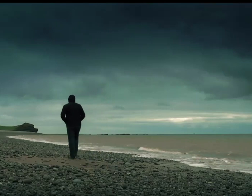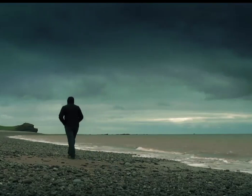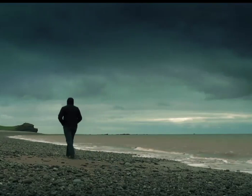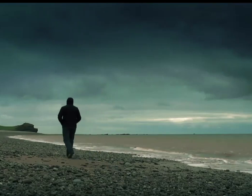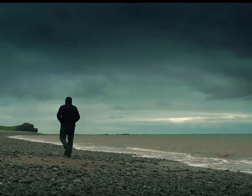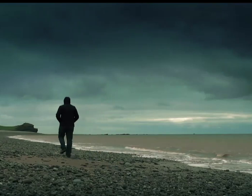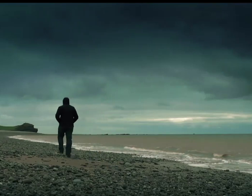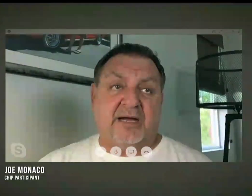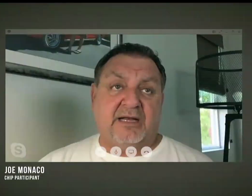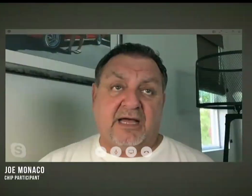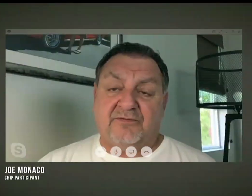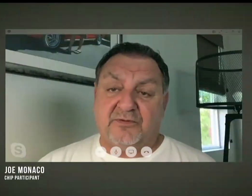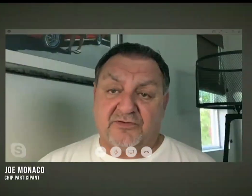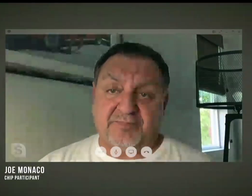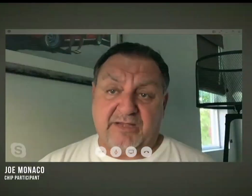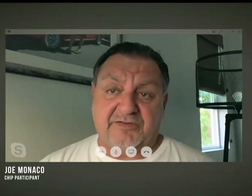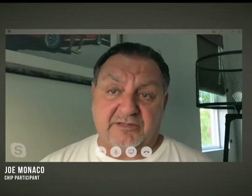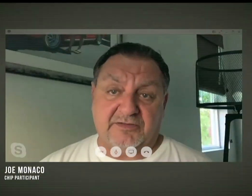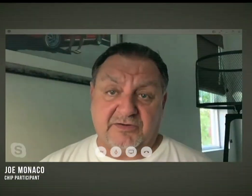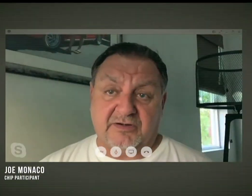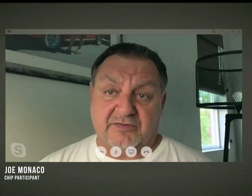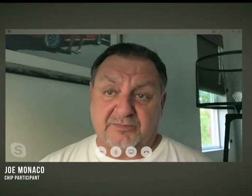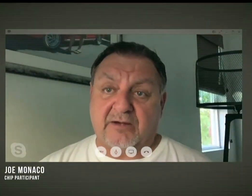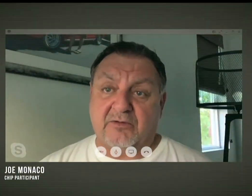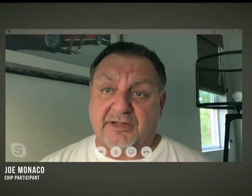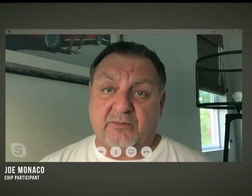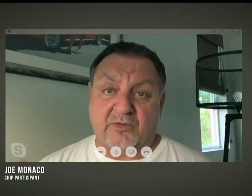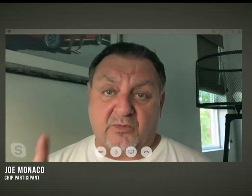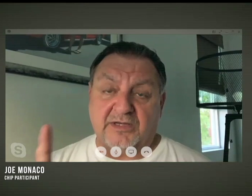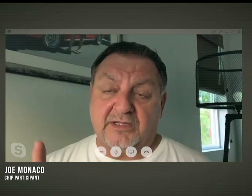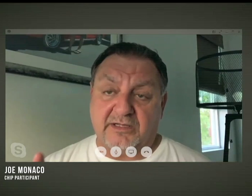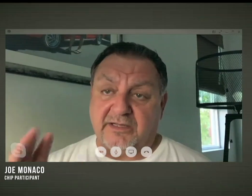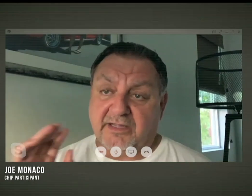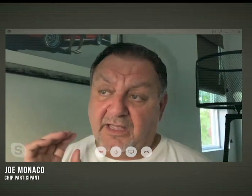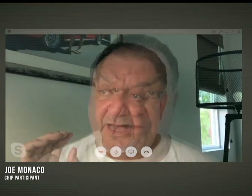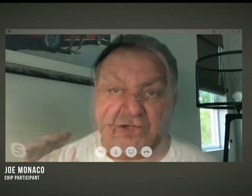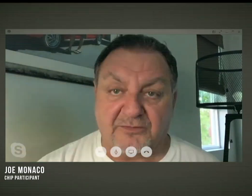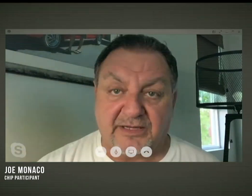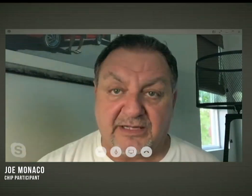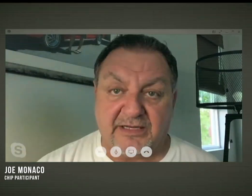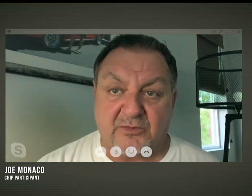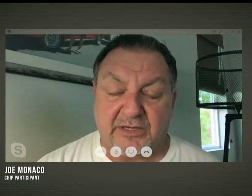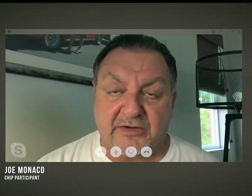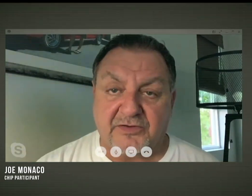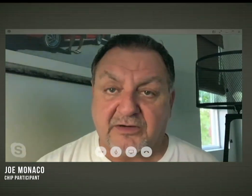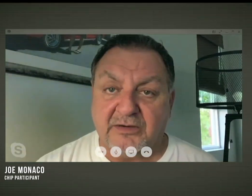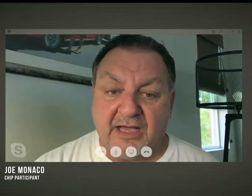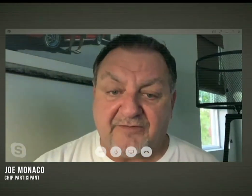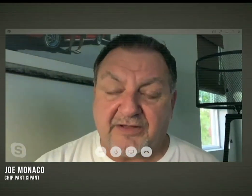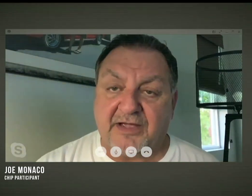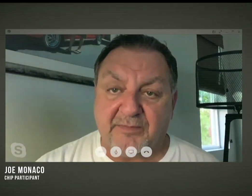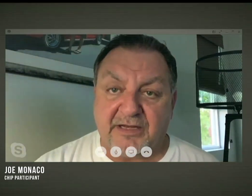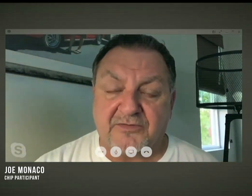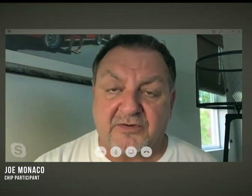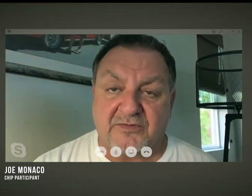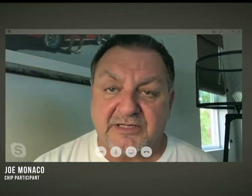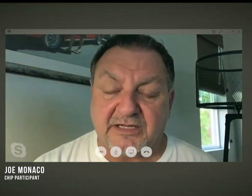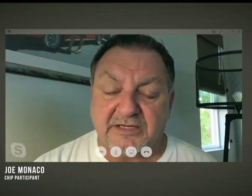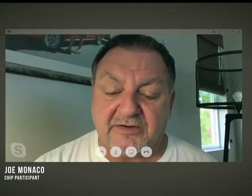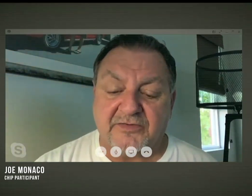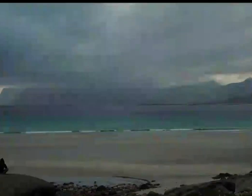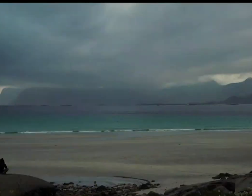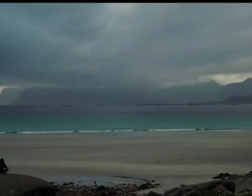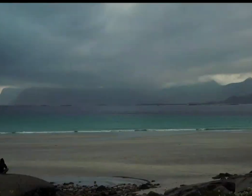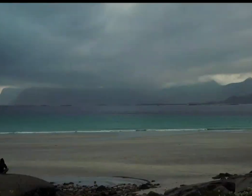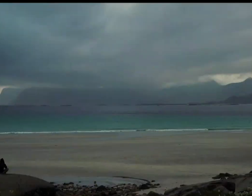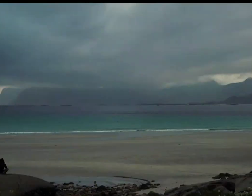And prior to the CHIP program, my life was basically starting to spiral down with one kidney. Lost my kidney 20 years ago. I've had diabetes for over